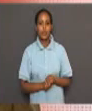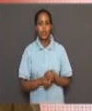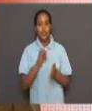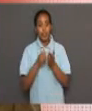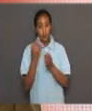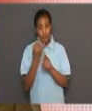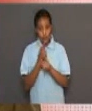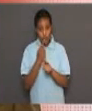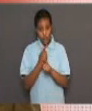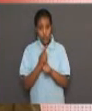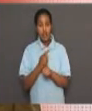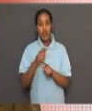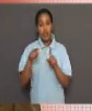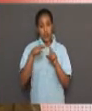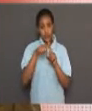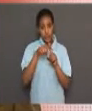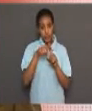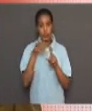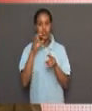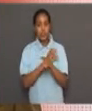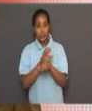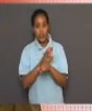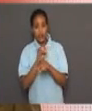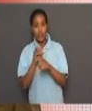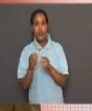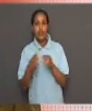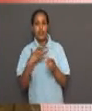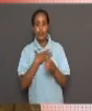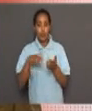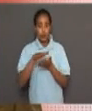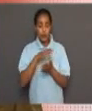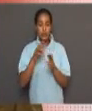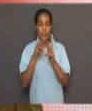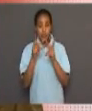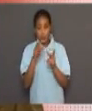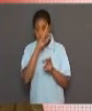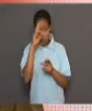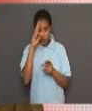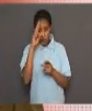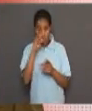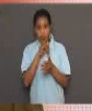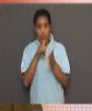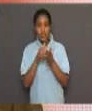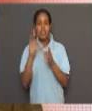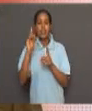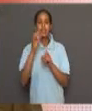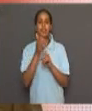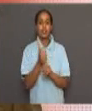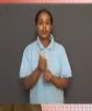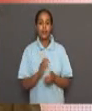It forms at the cathode of the cell and floats to the surface because of its